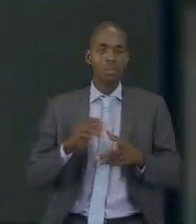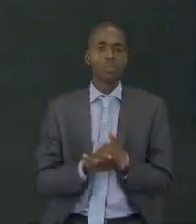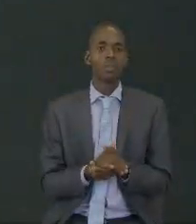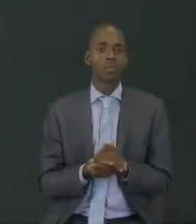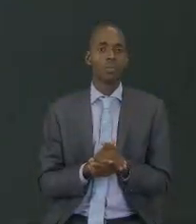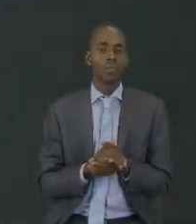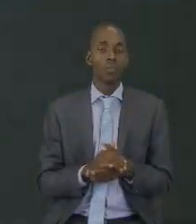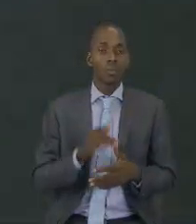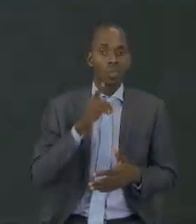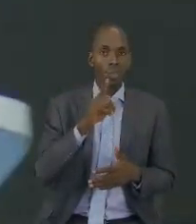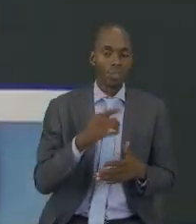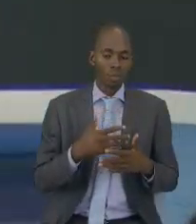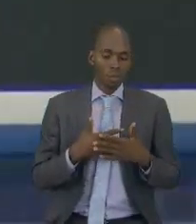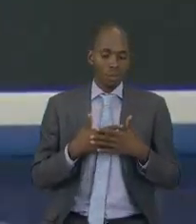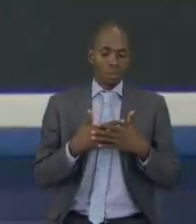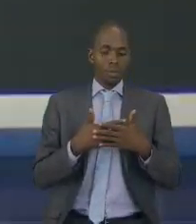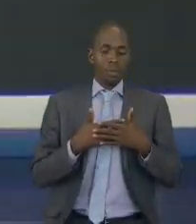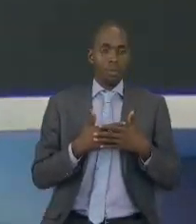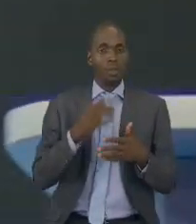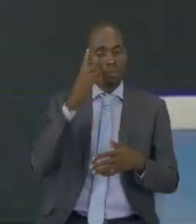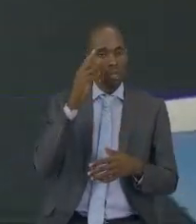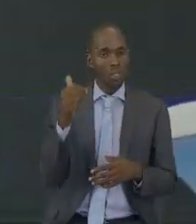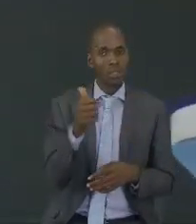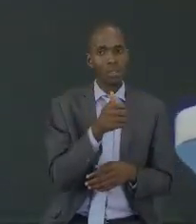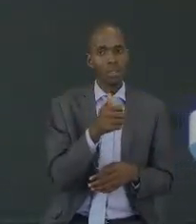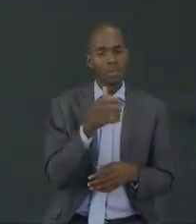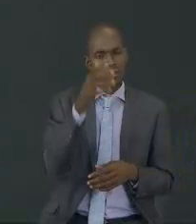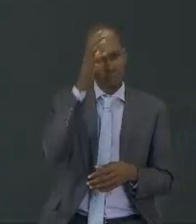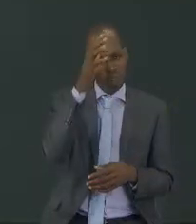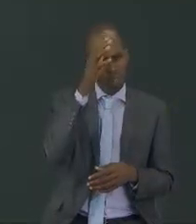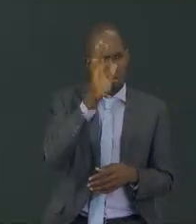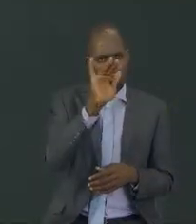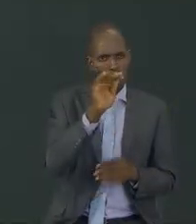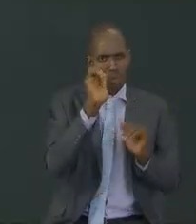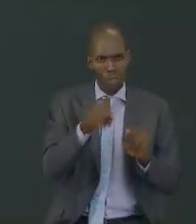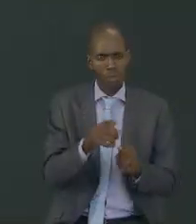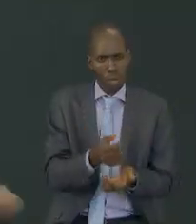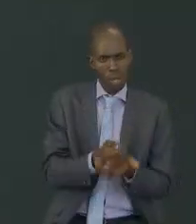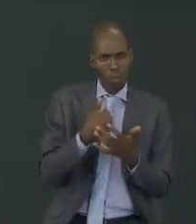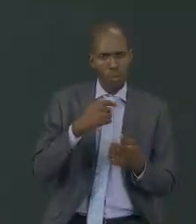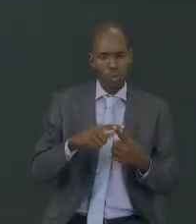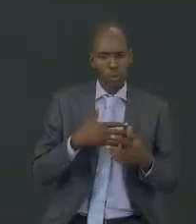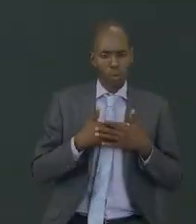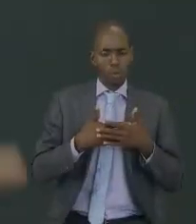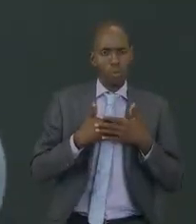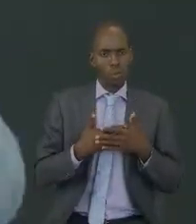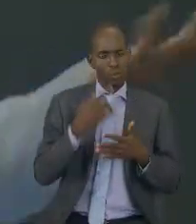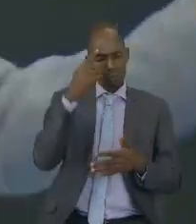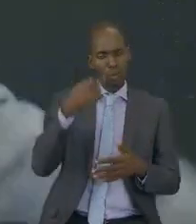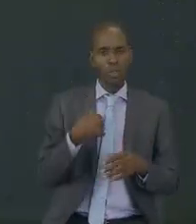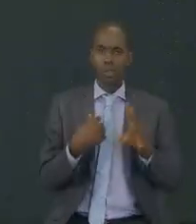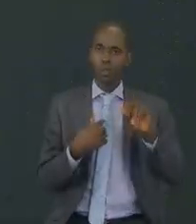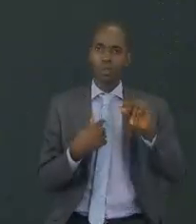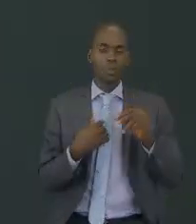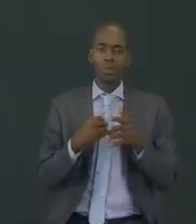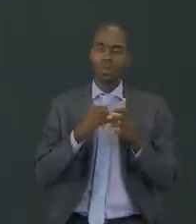You breathe for yourself. Daddy, can you breathe for me on my behalf? The air will not get